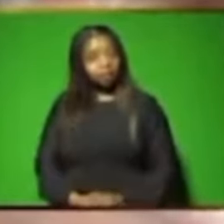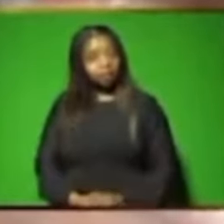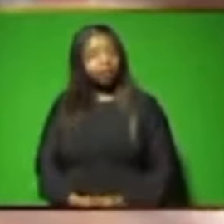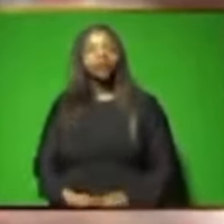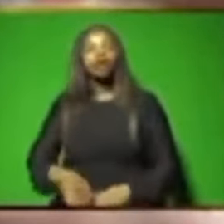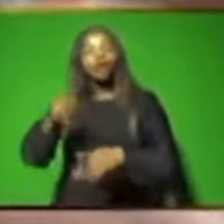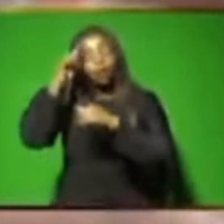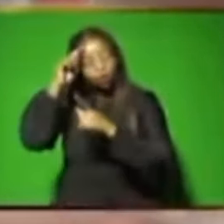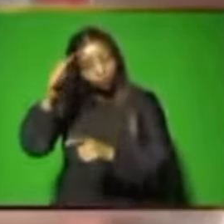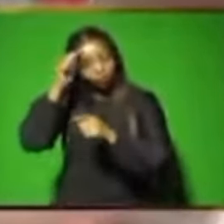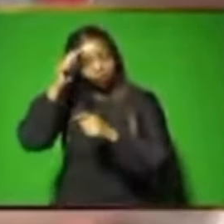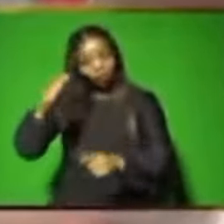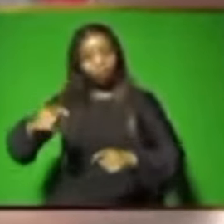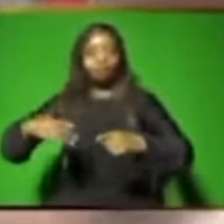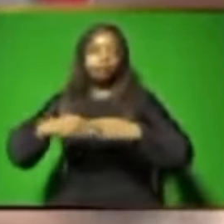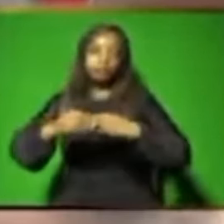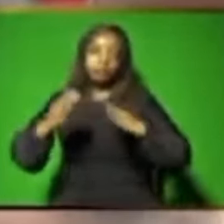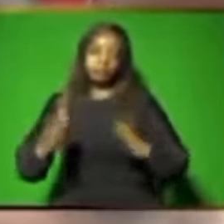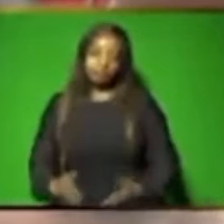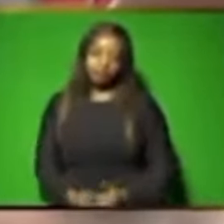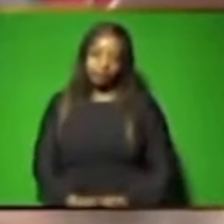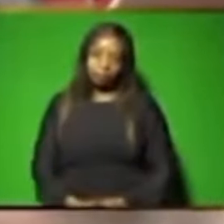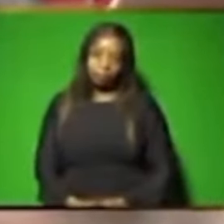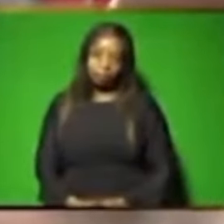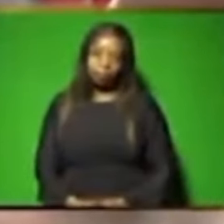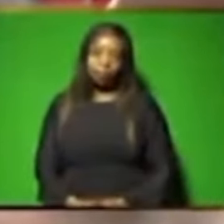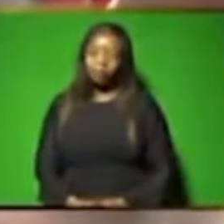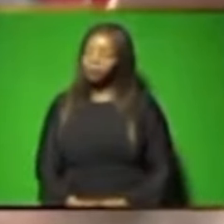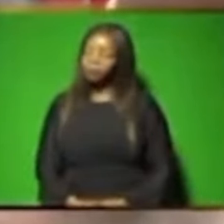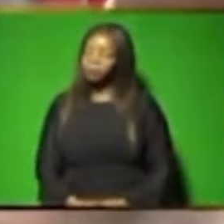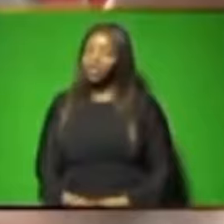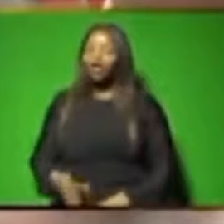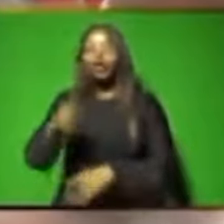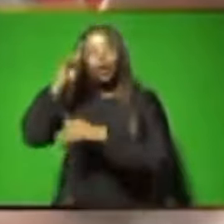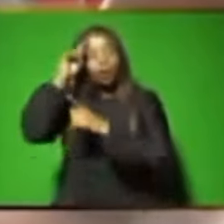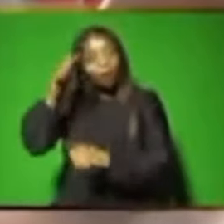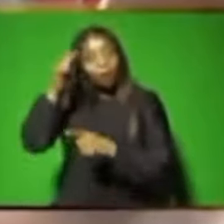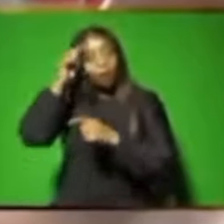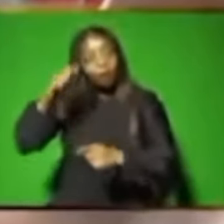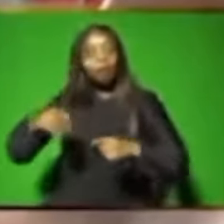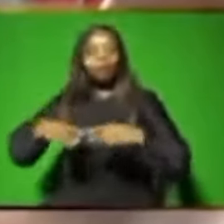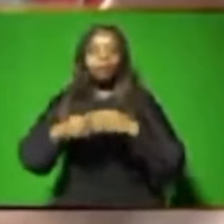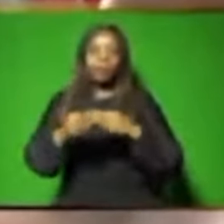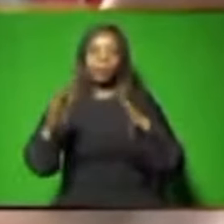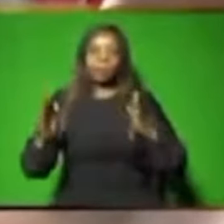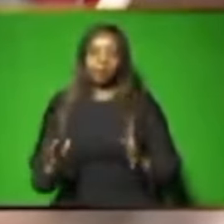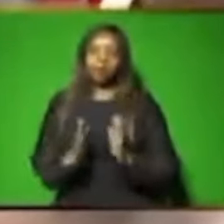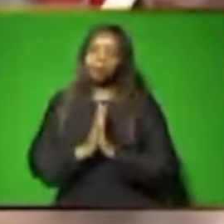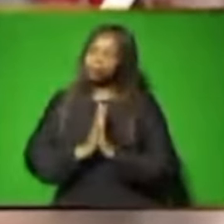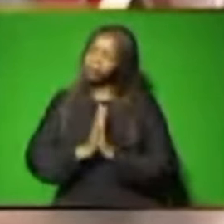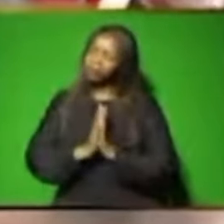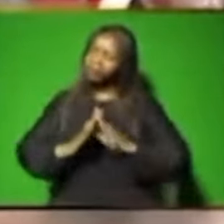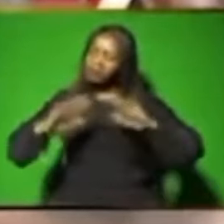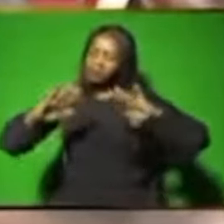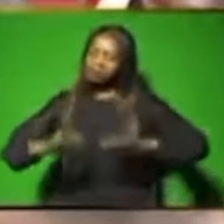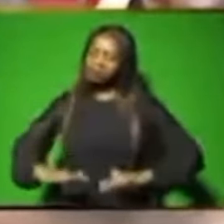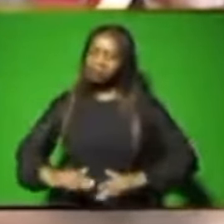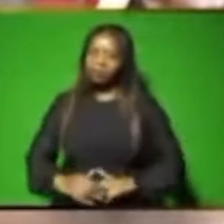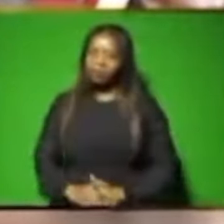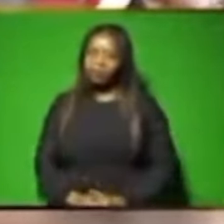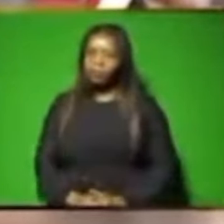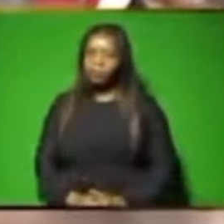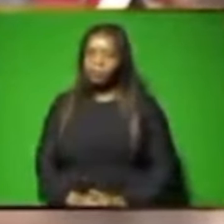Honorable Members. Arikana. Honorable Members, can you please be in order?